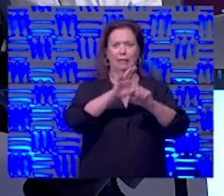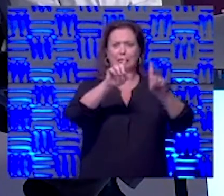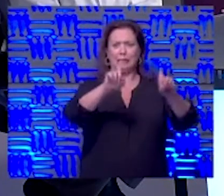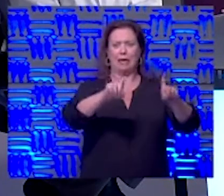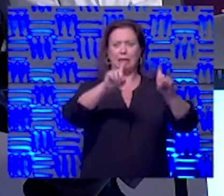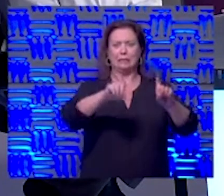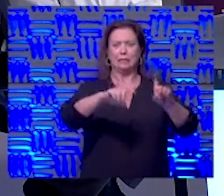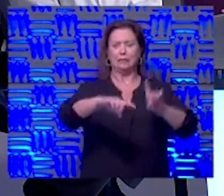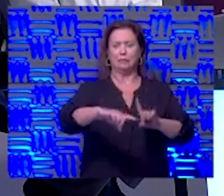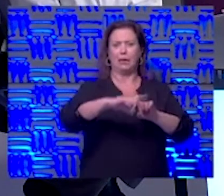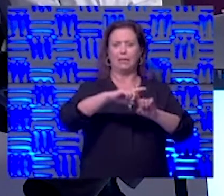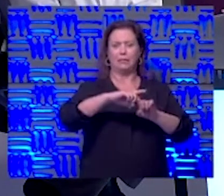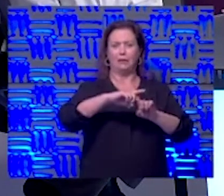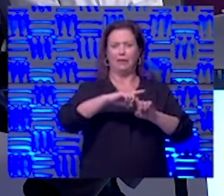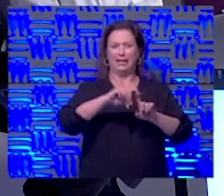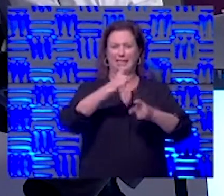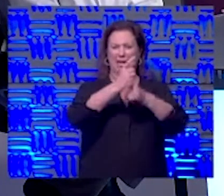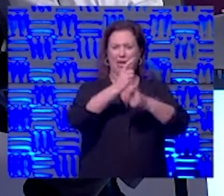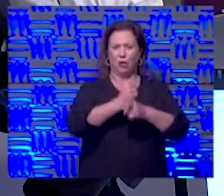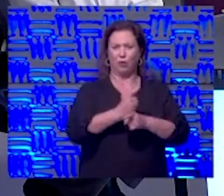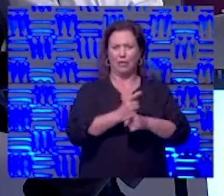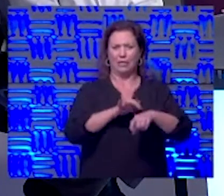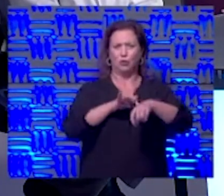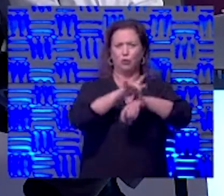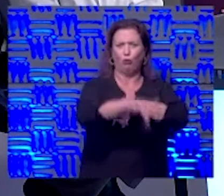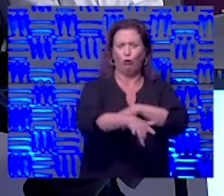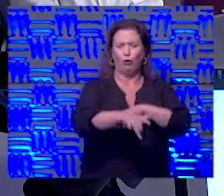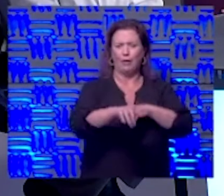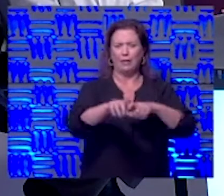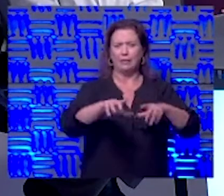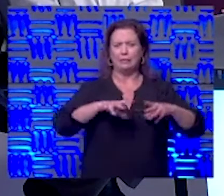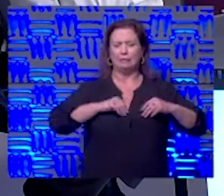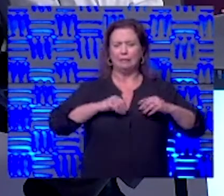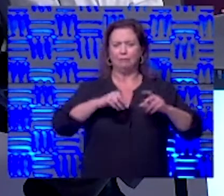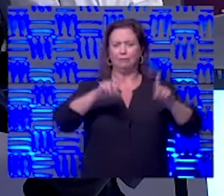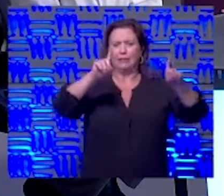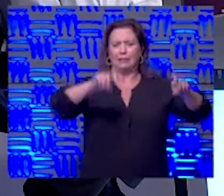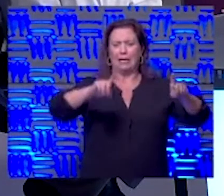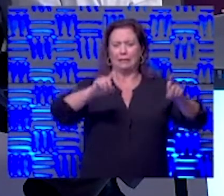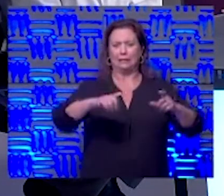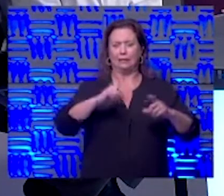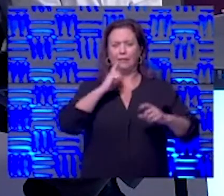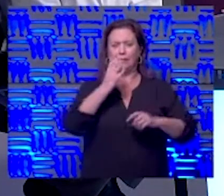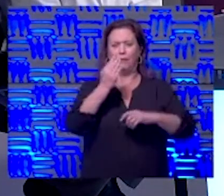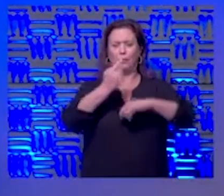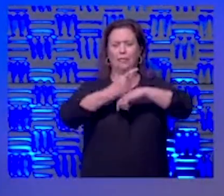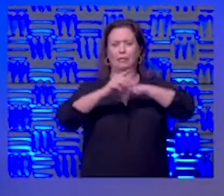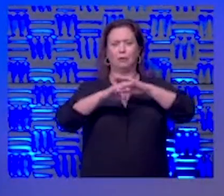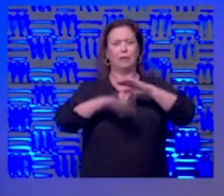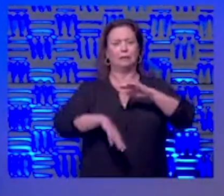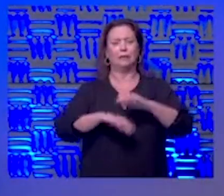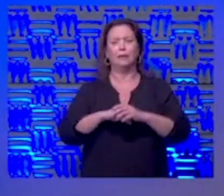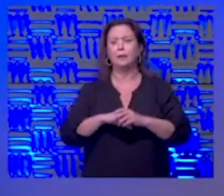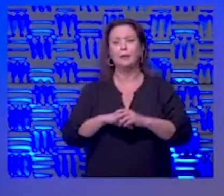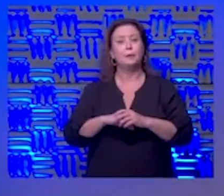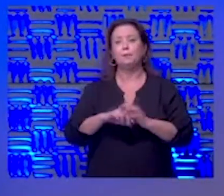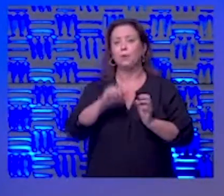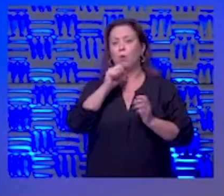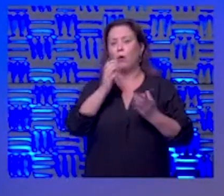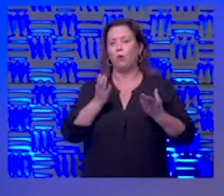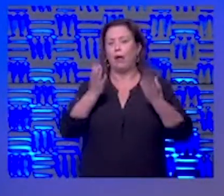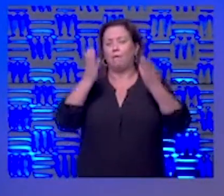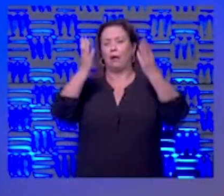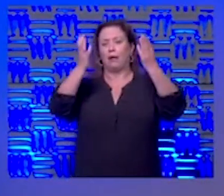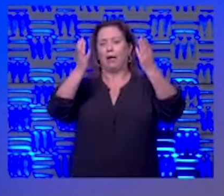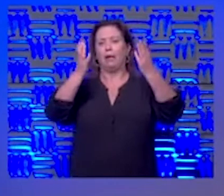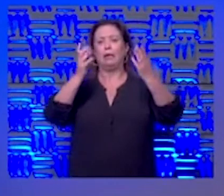can take up to 14 days. So can it be too early to take a test in some instances? Yeah, absolutely. We do not advocate for testing just